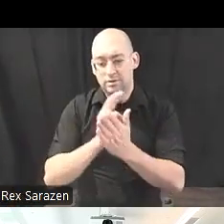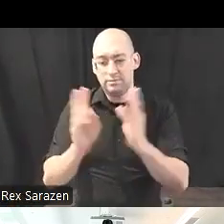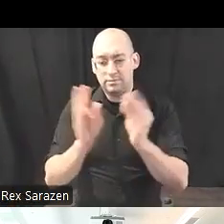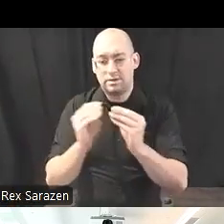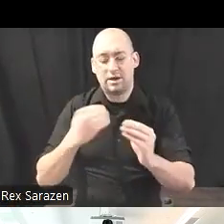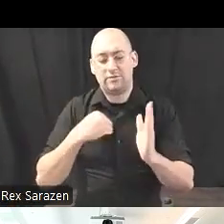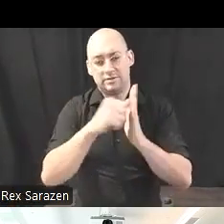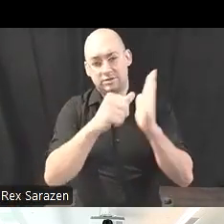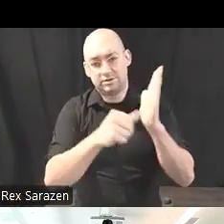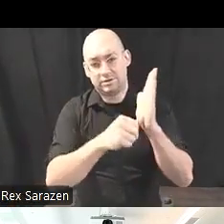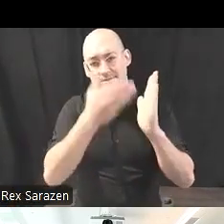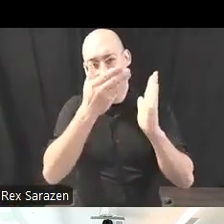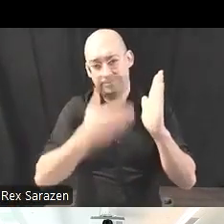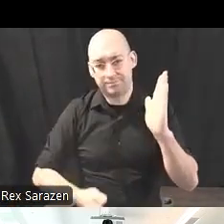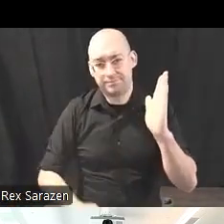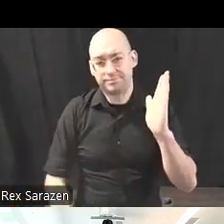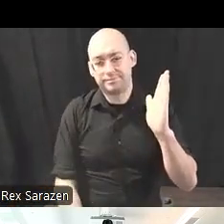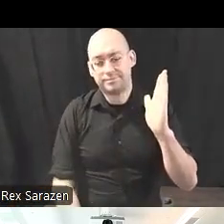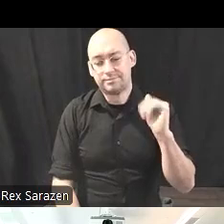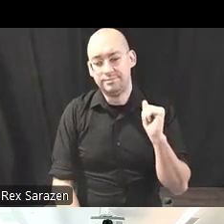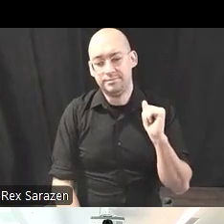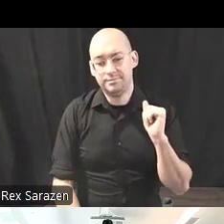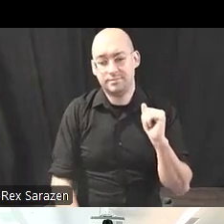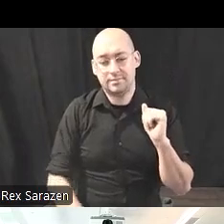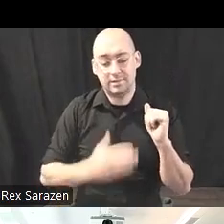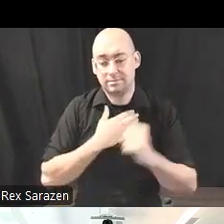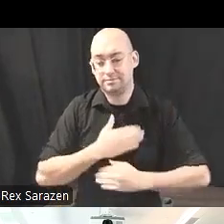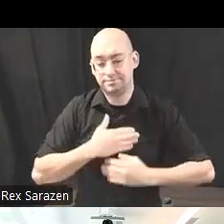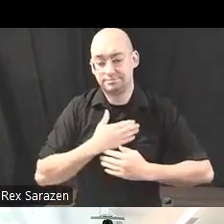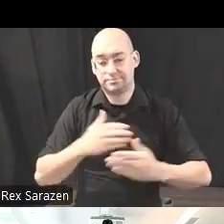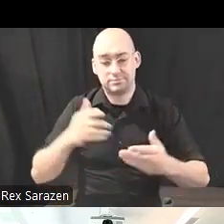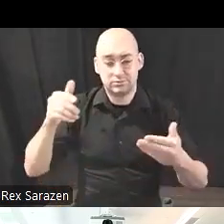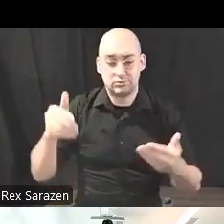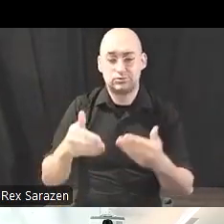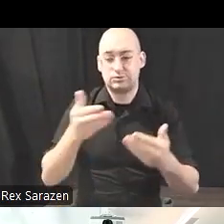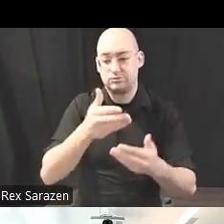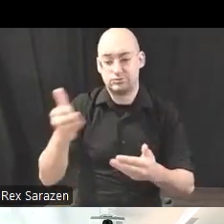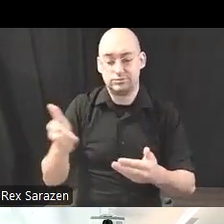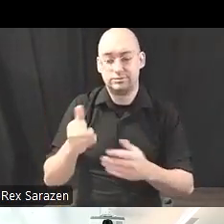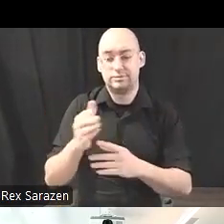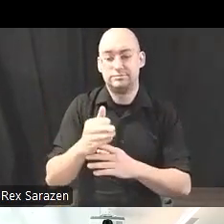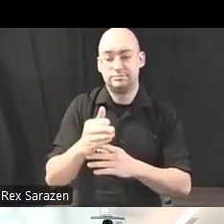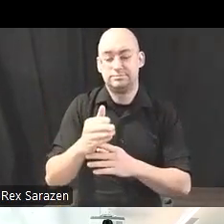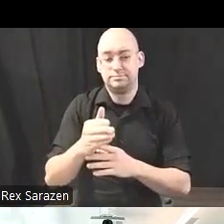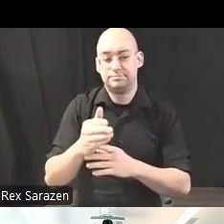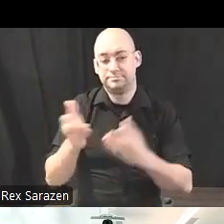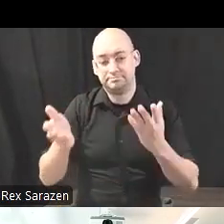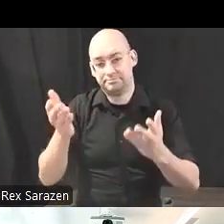be following. And it's now my pleasure to introduce to you more or less a new member